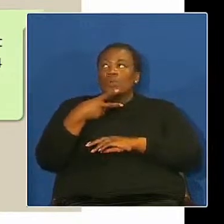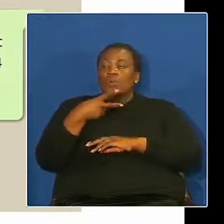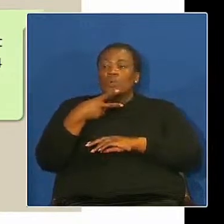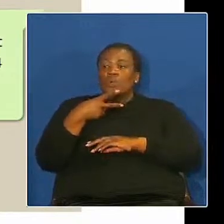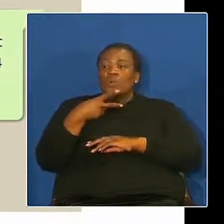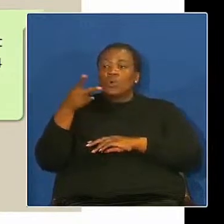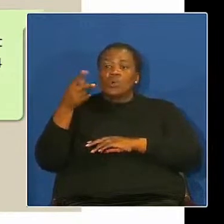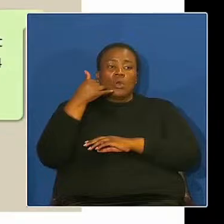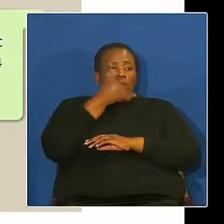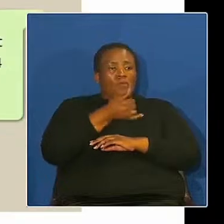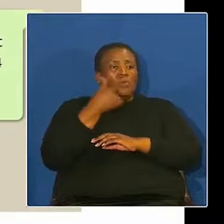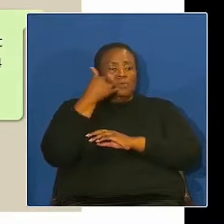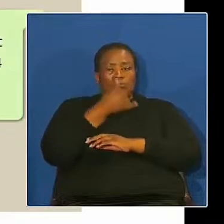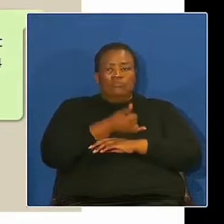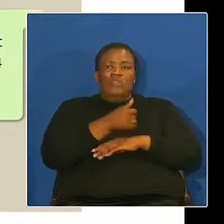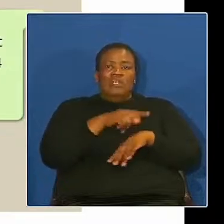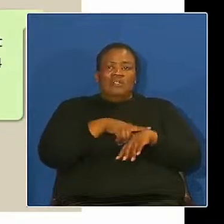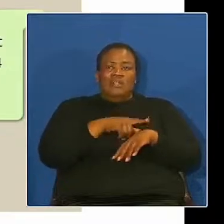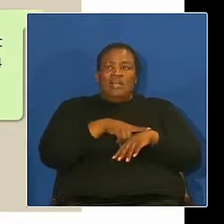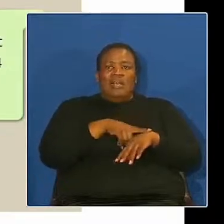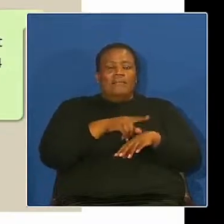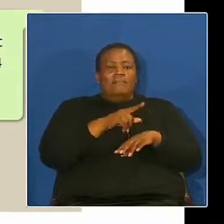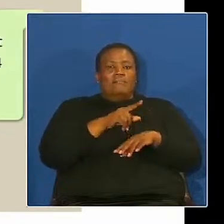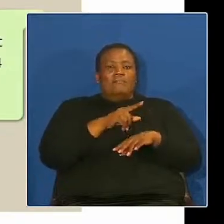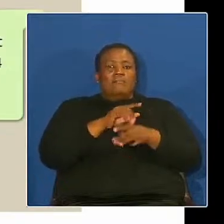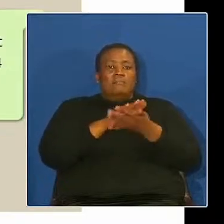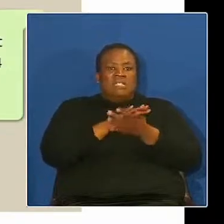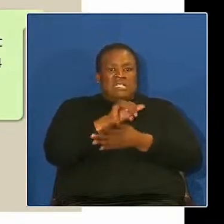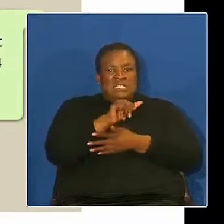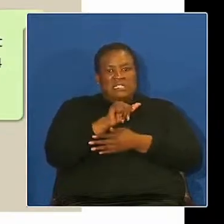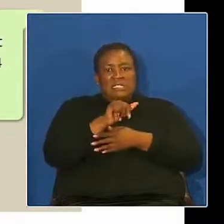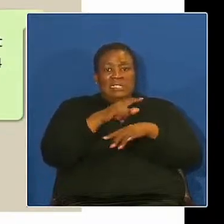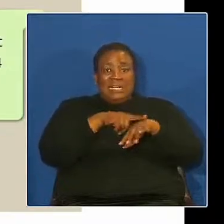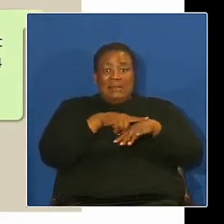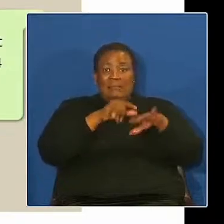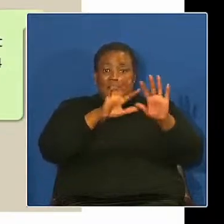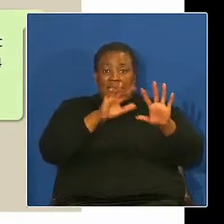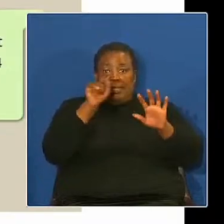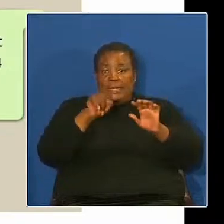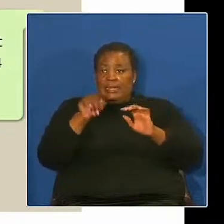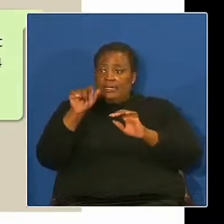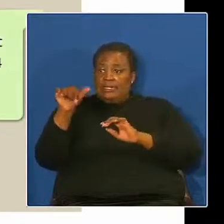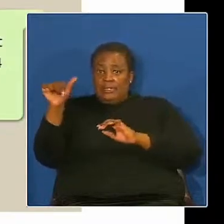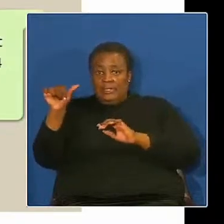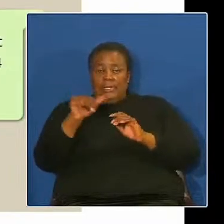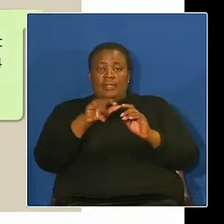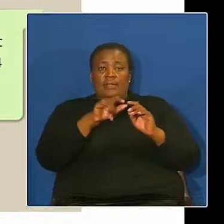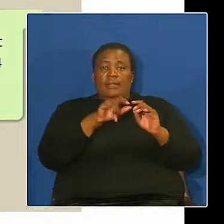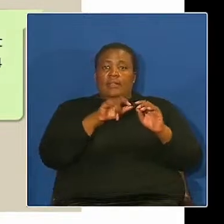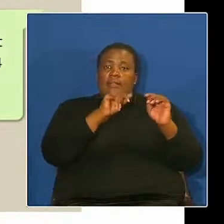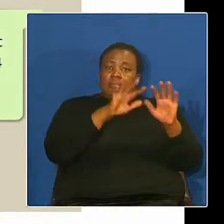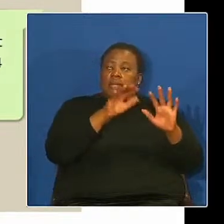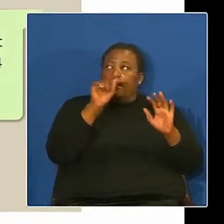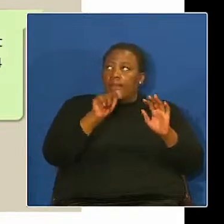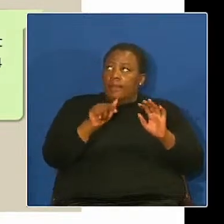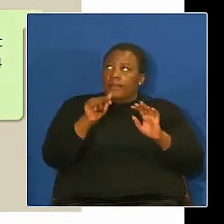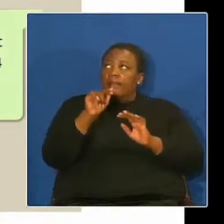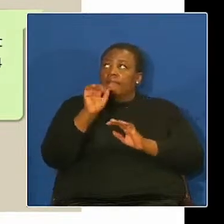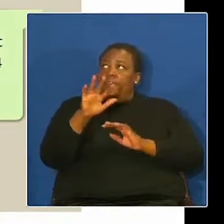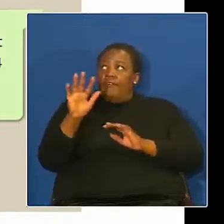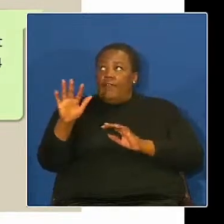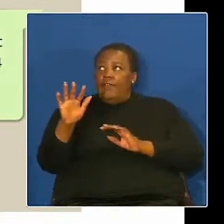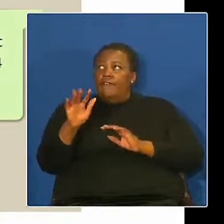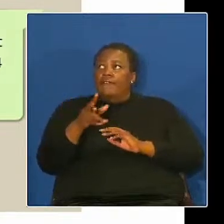around 10:16 and 10:55, of which then at 12 midday,